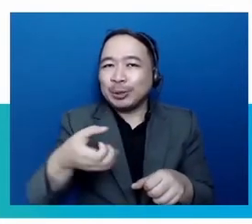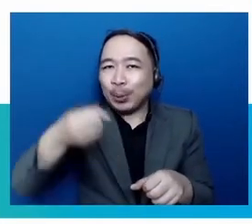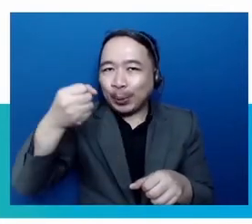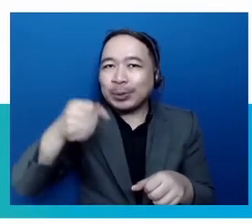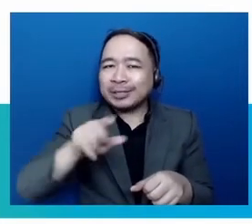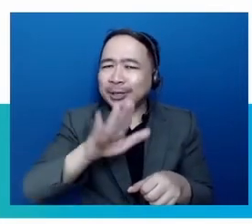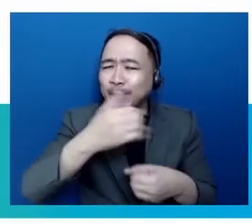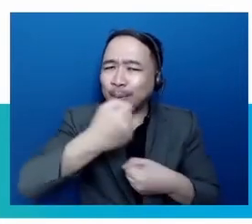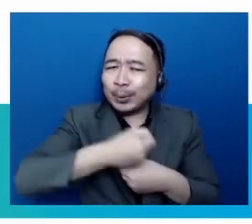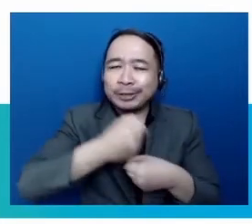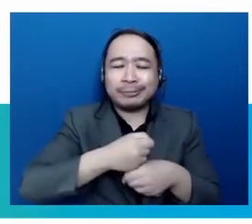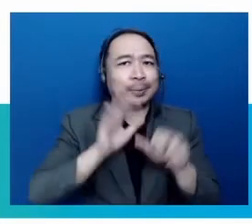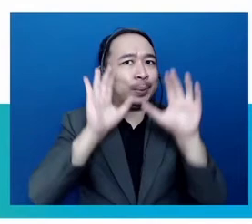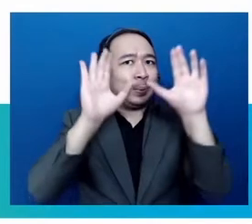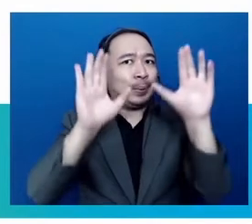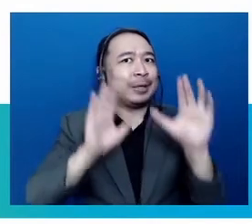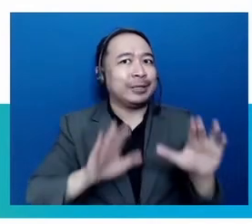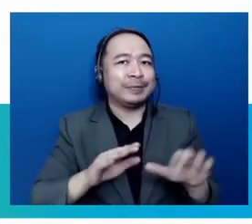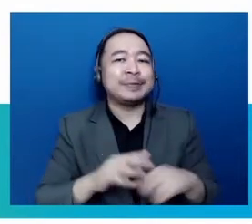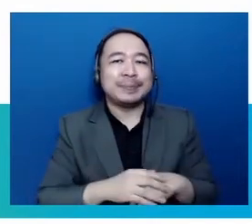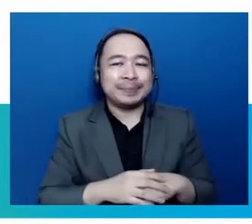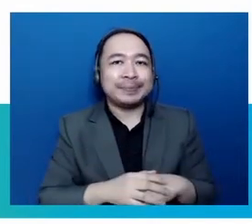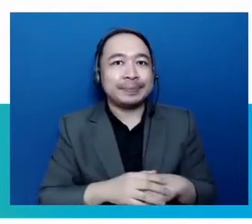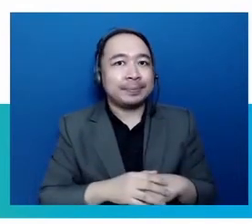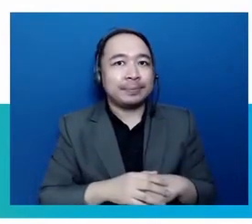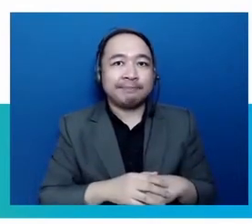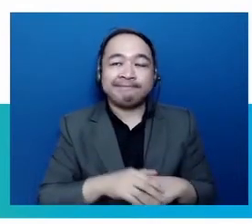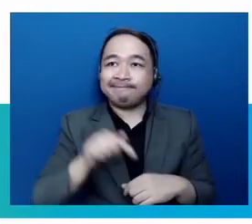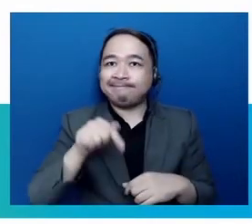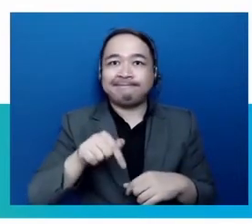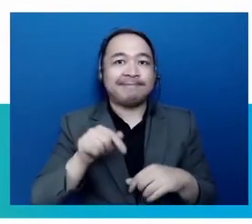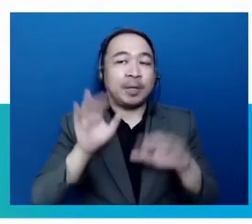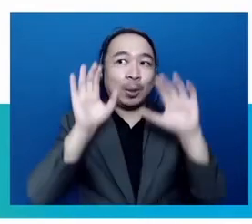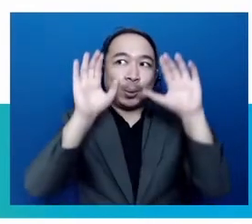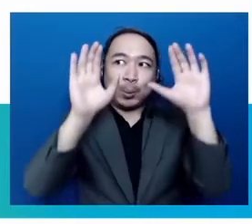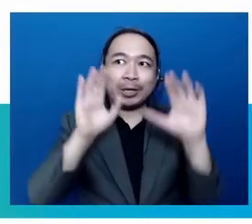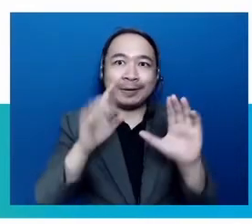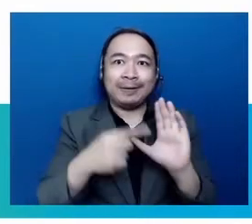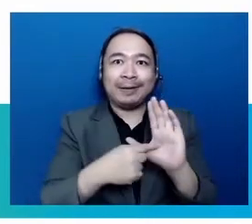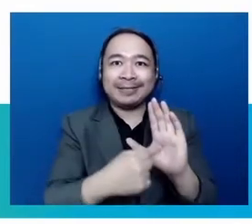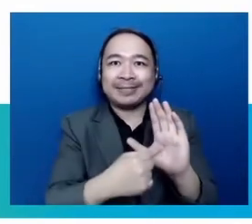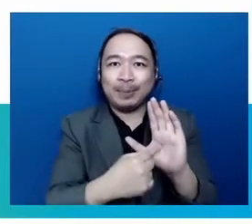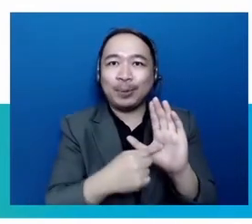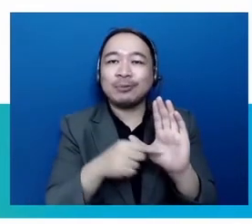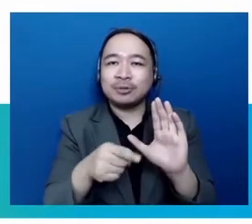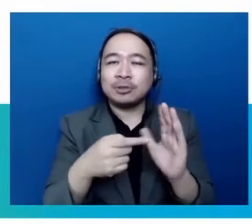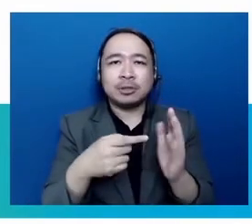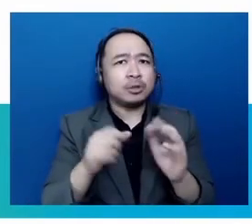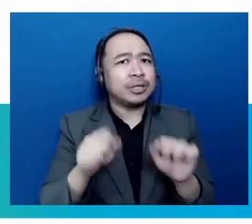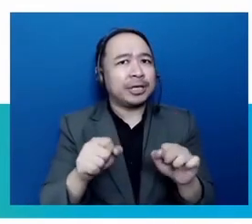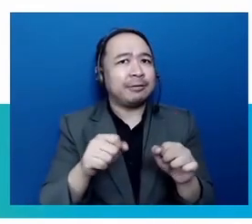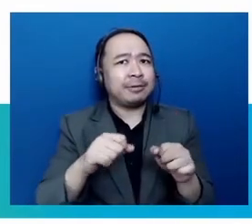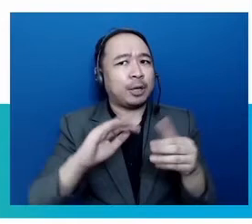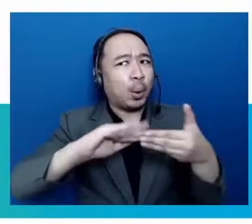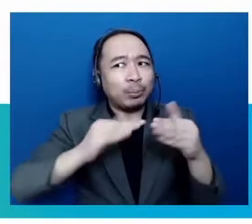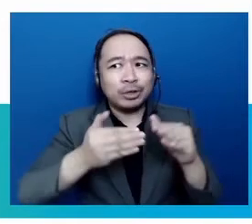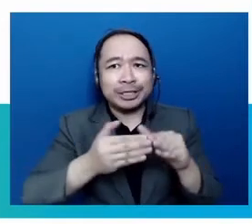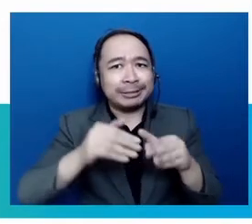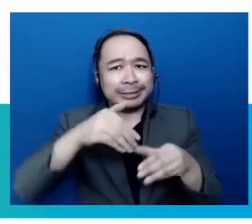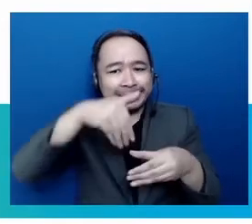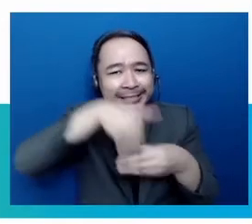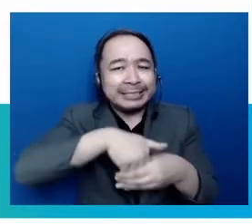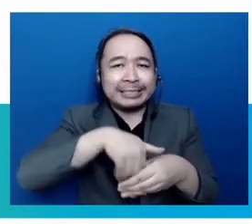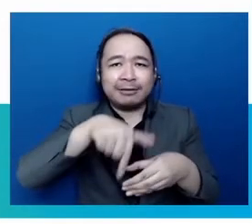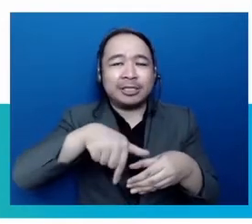you're doing. This is such a great example that shows local resilience can be built locally. So it's really an